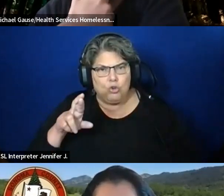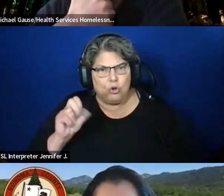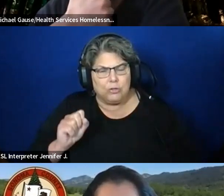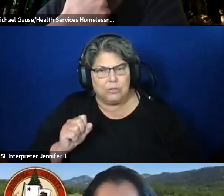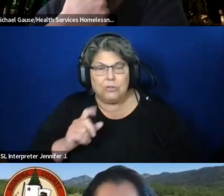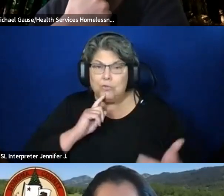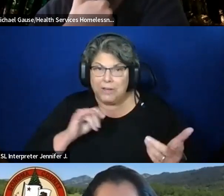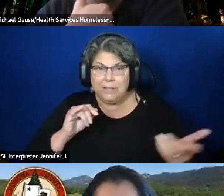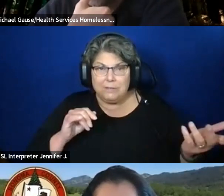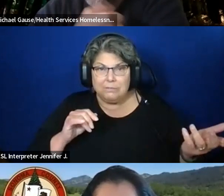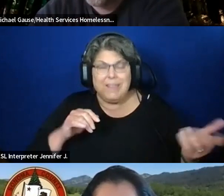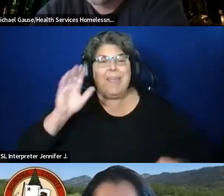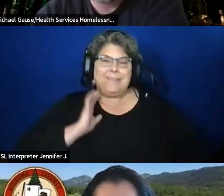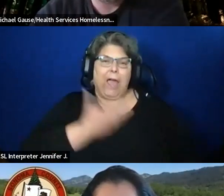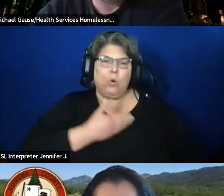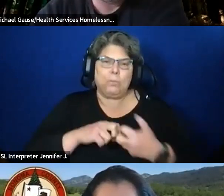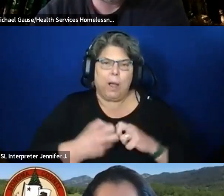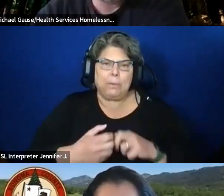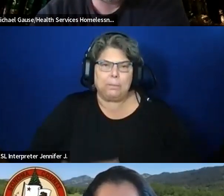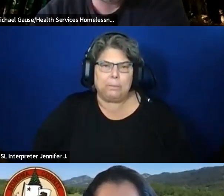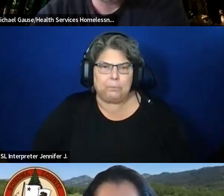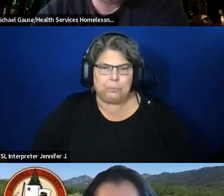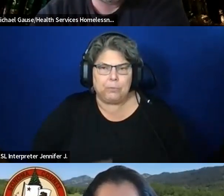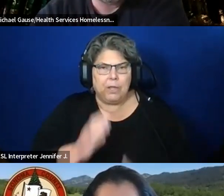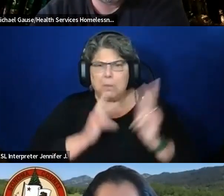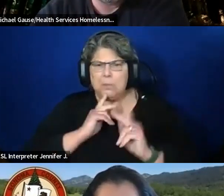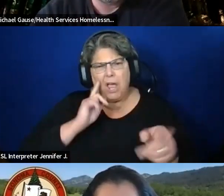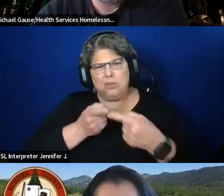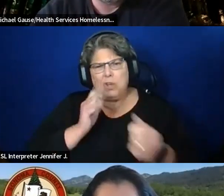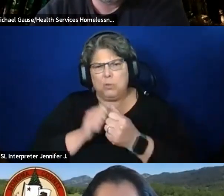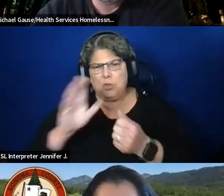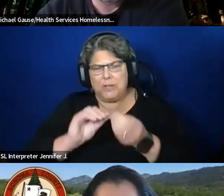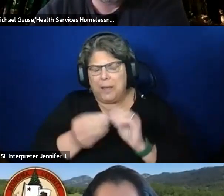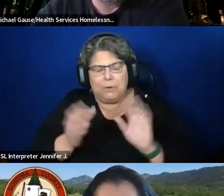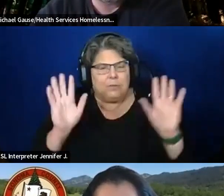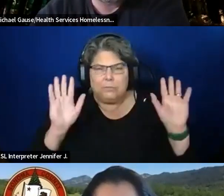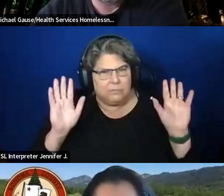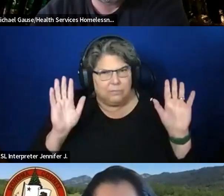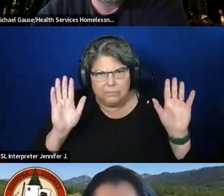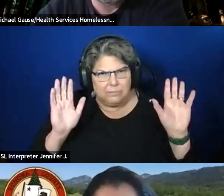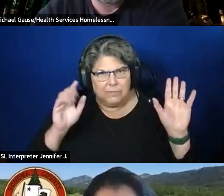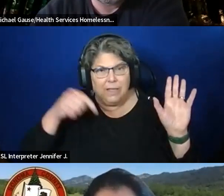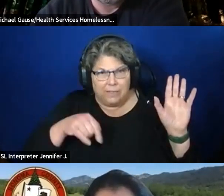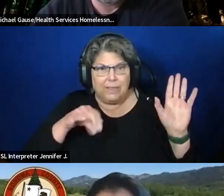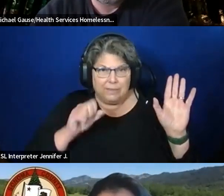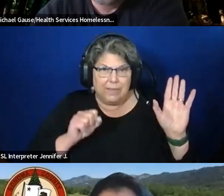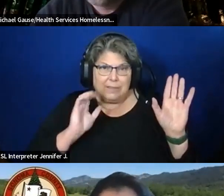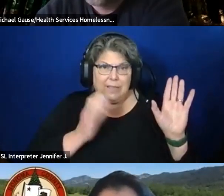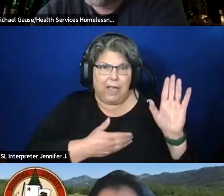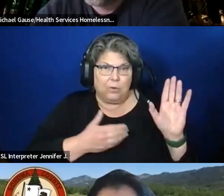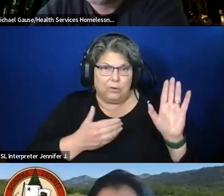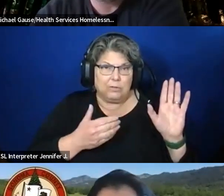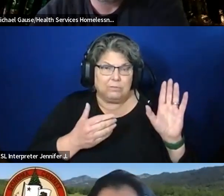our problem. And some people could say, I don't agree with your numbers, but this is our community.